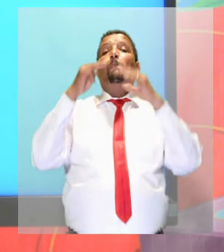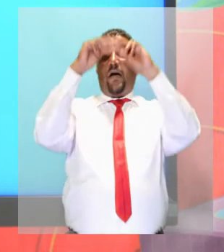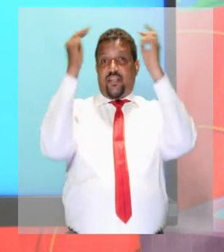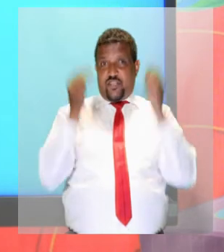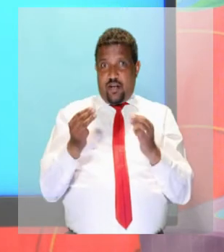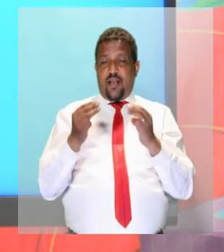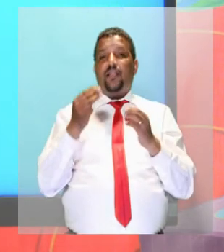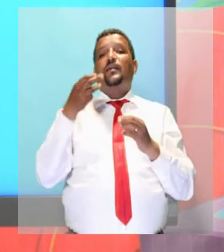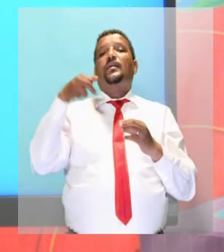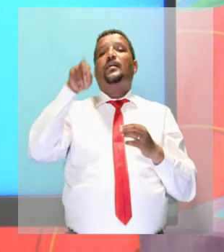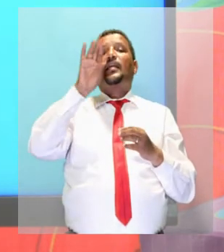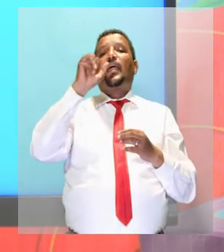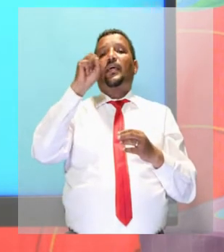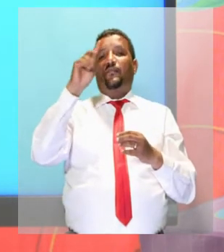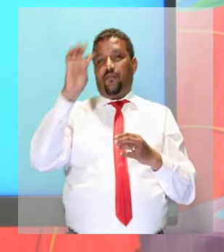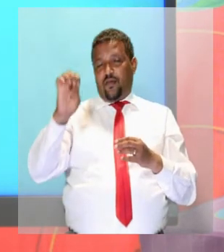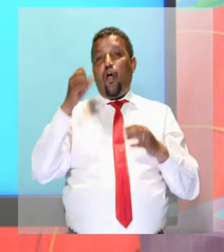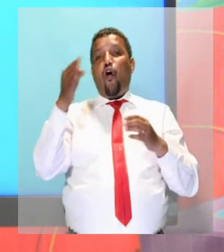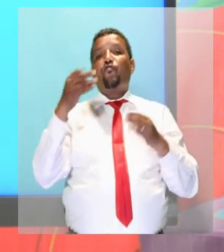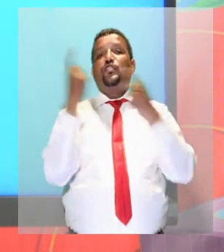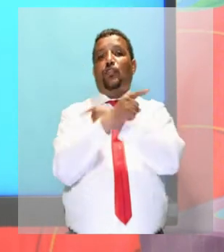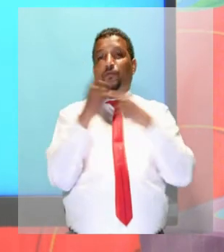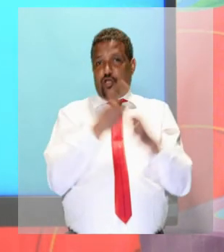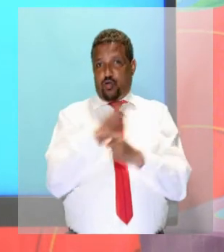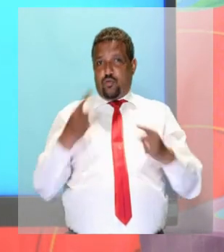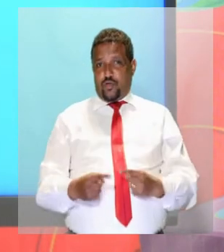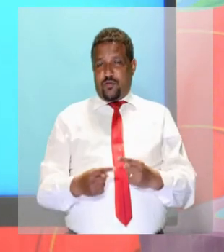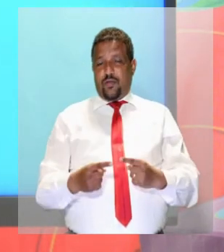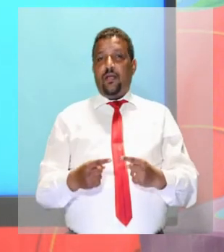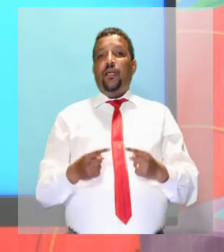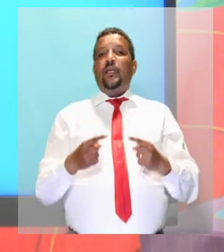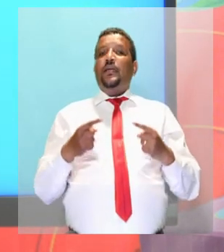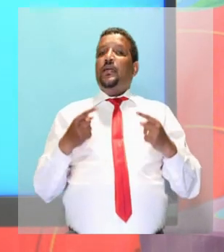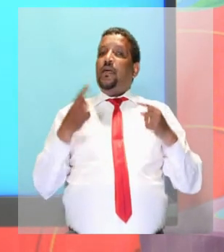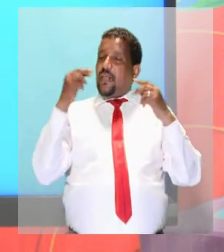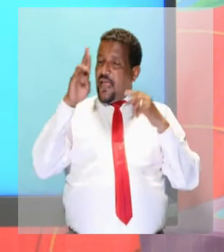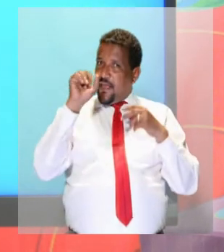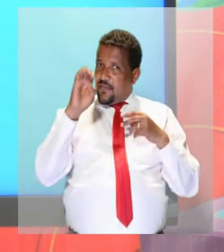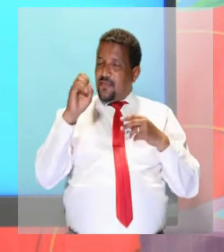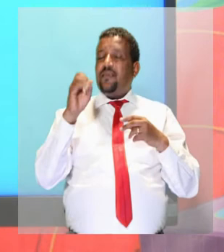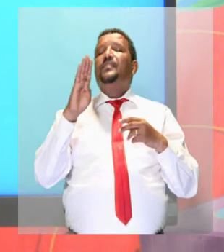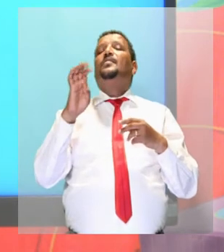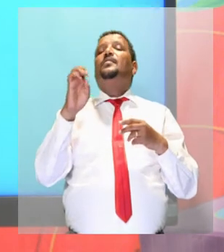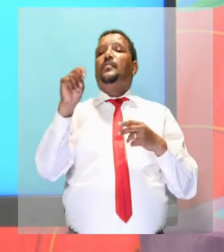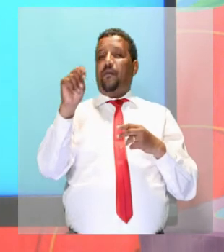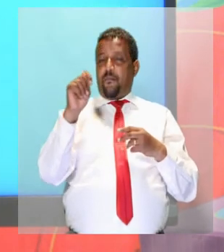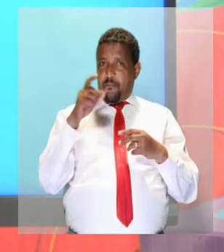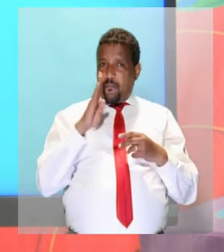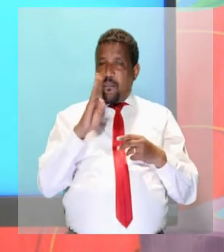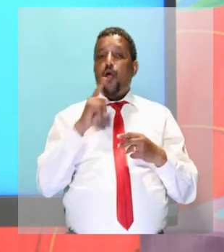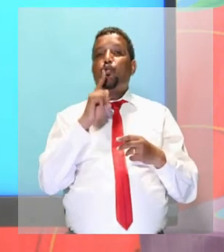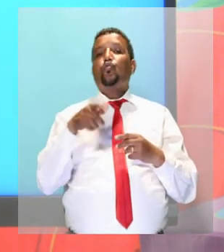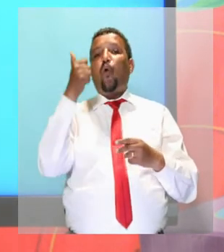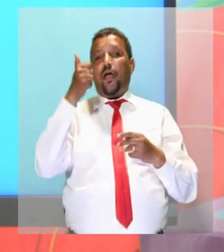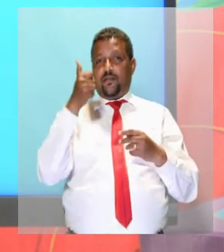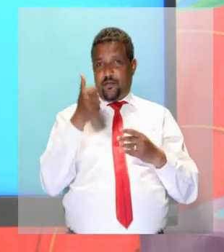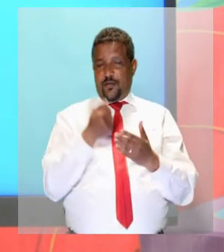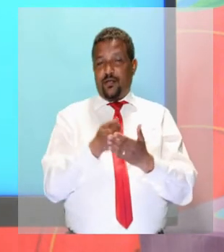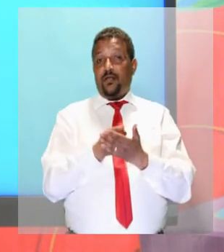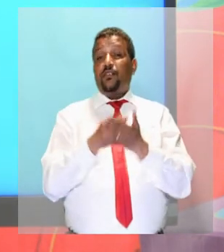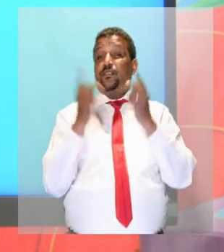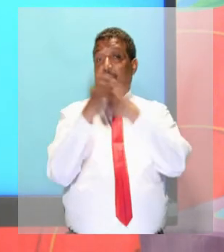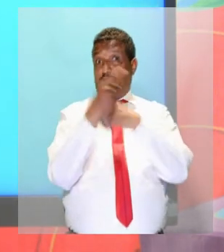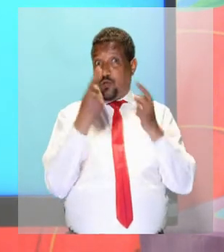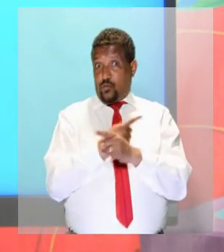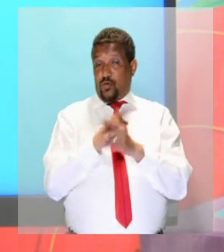The marginal rate of substitution is the rate by which one commodity is substituted for another on the